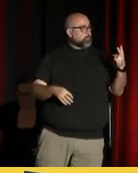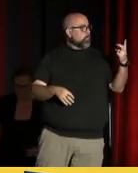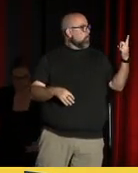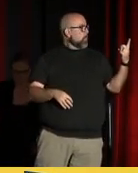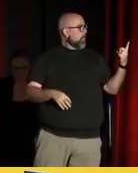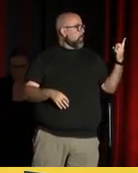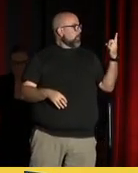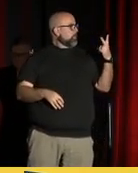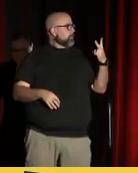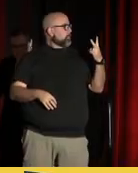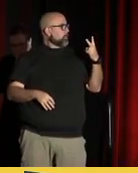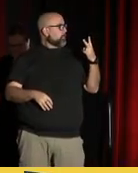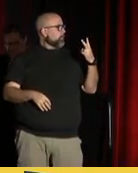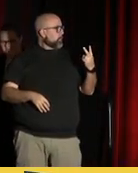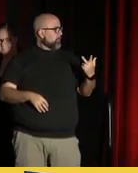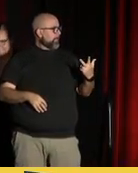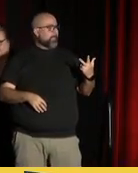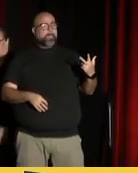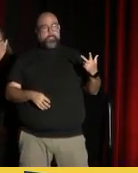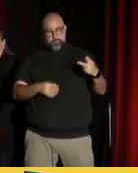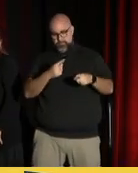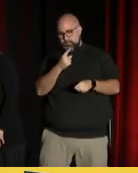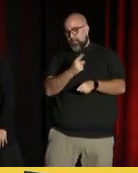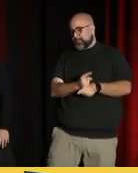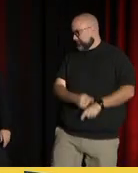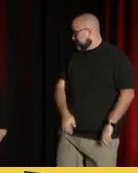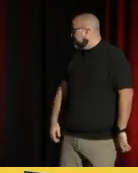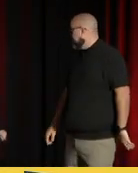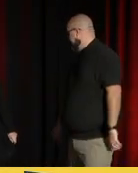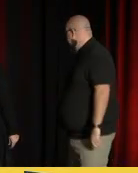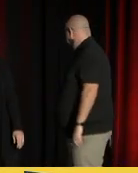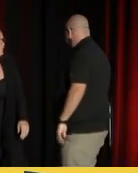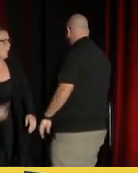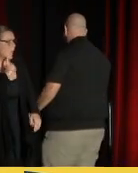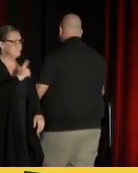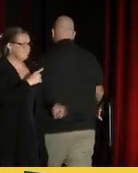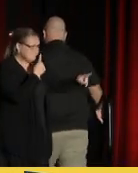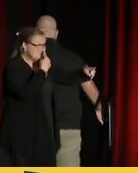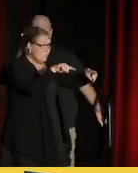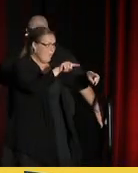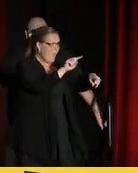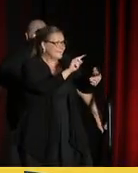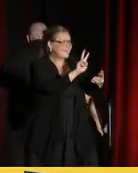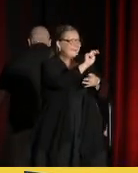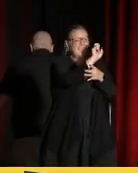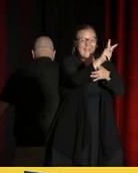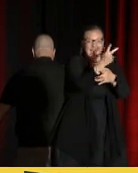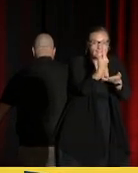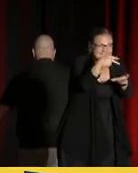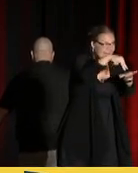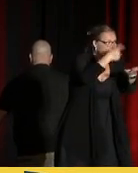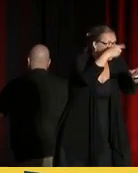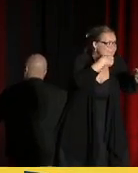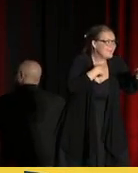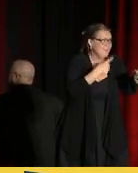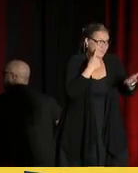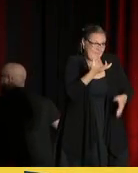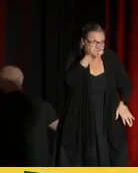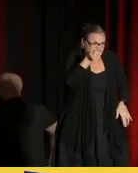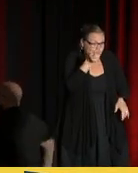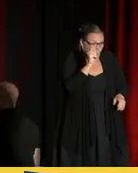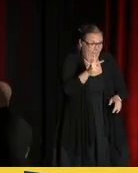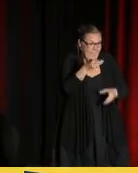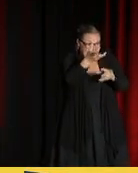1, 2, 3. All right, Nick, stand up for me, buddy. I'm going to get you to catch this one for me, all